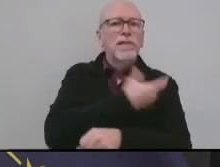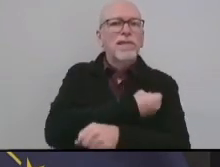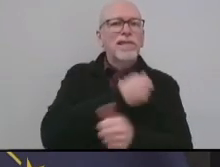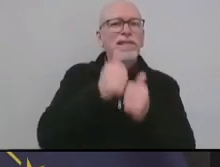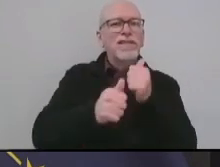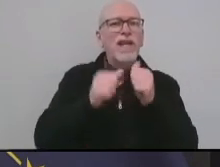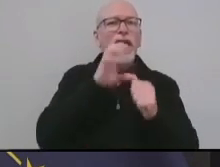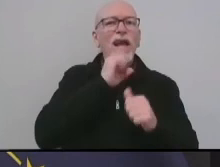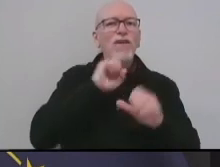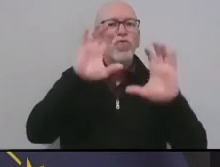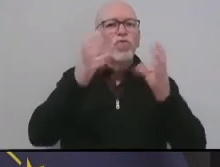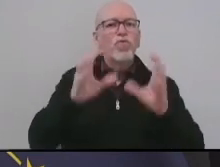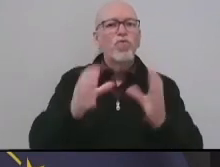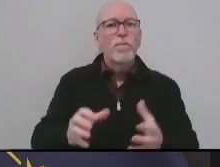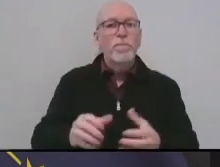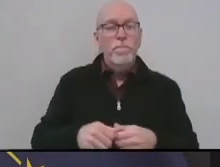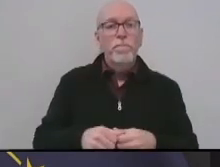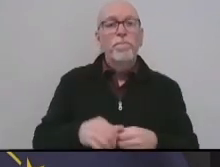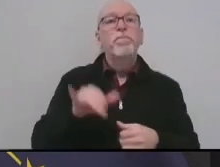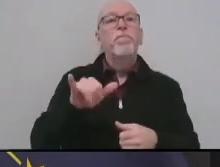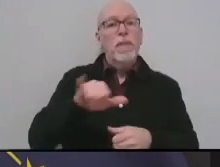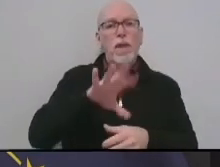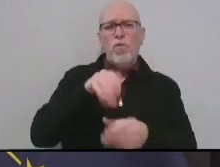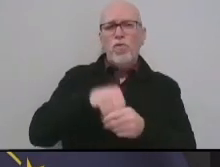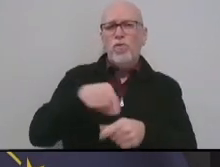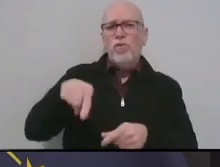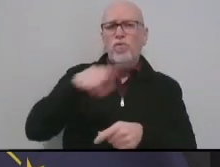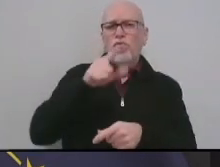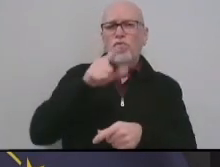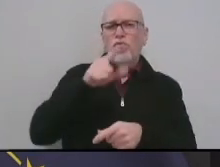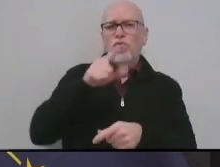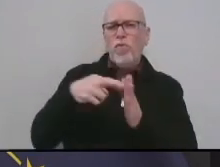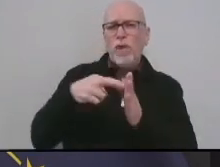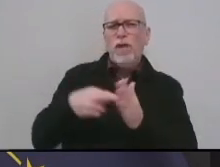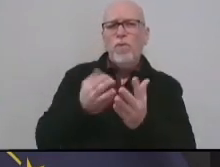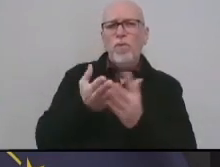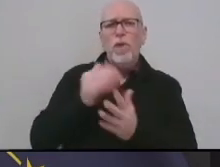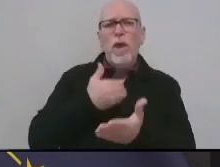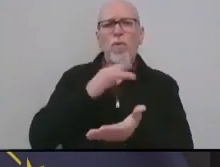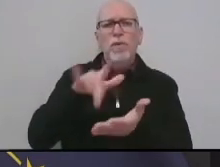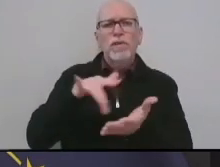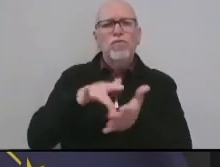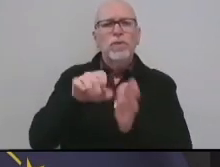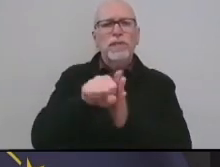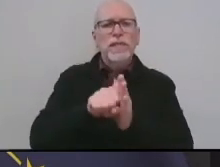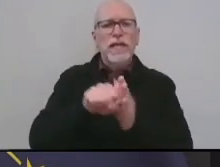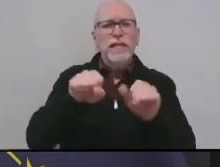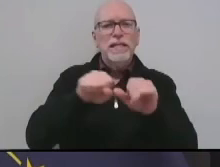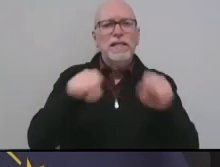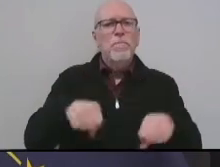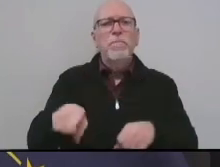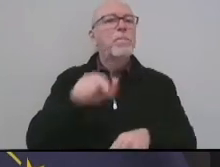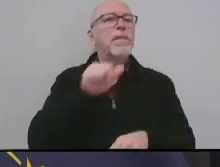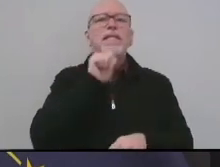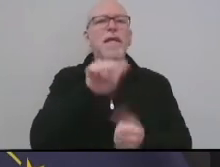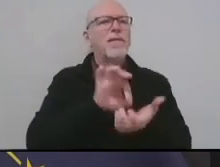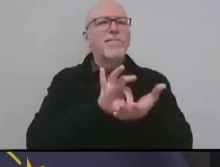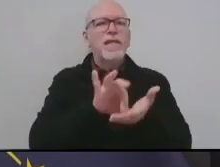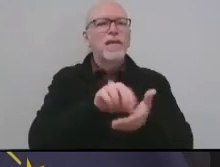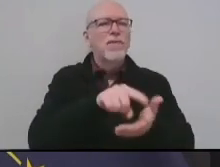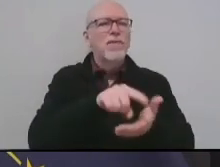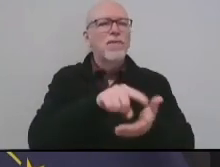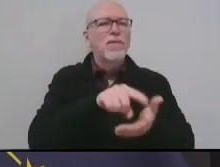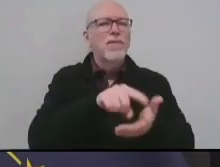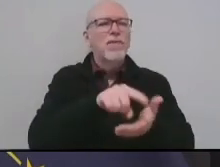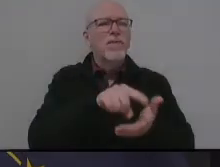Those numbers have only included people who have registered through our centralized state system and have not included residents of long-term care facilities or